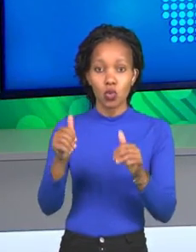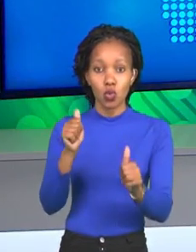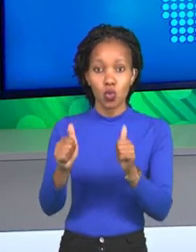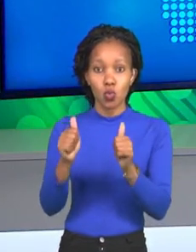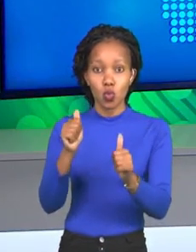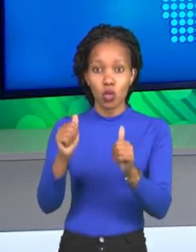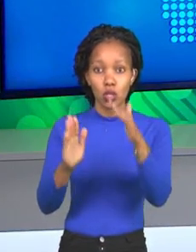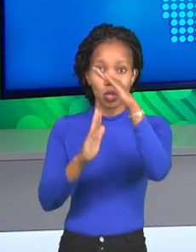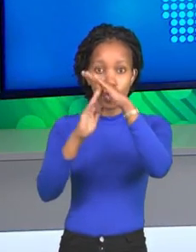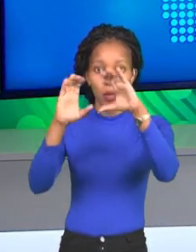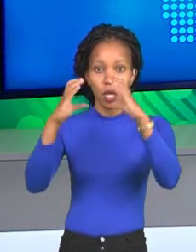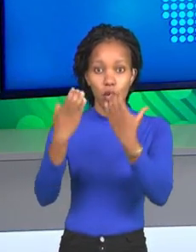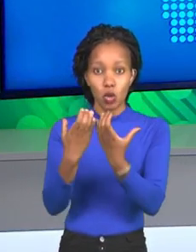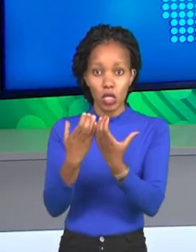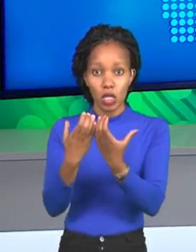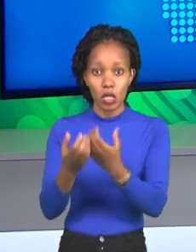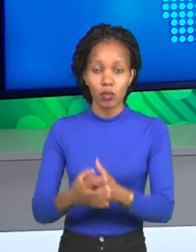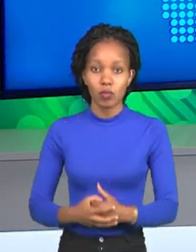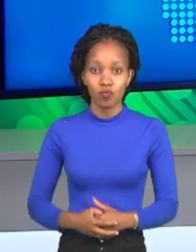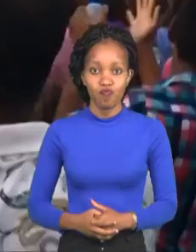made the headlines around the continent.